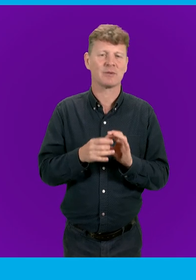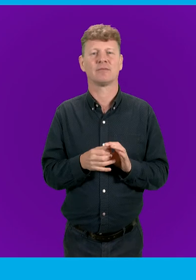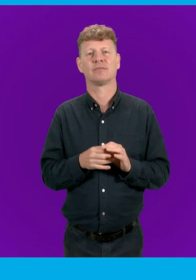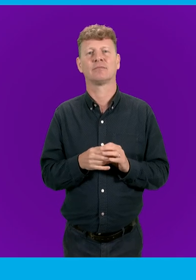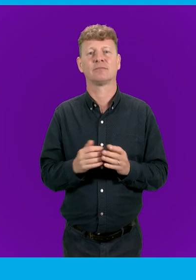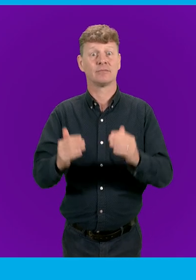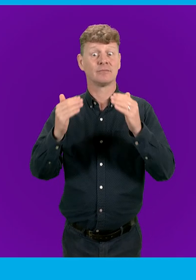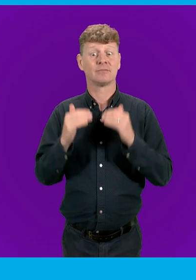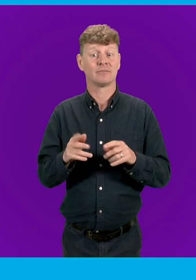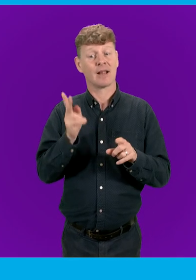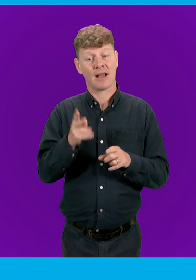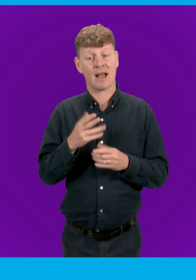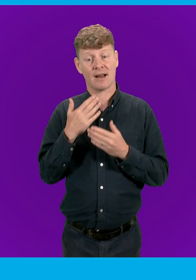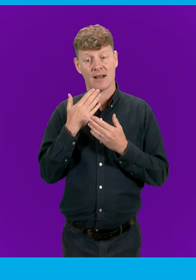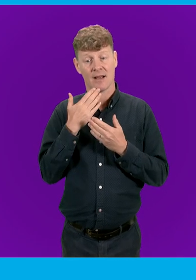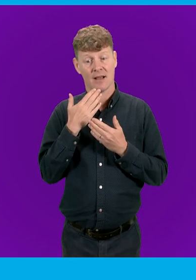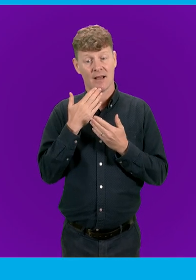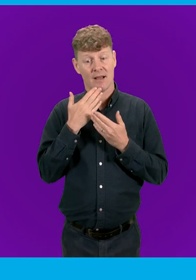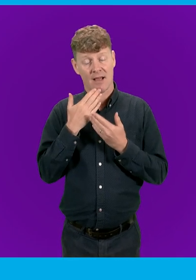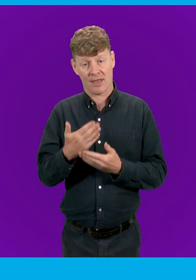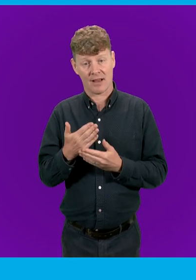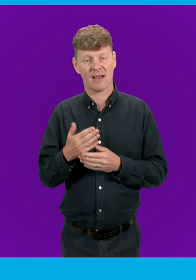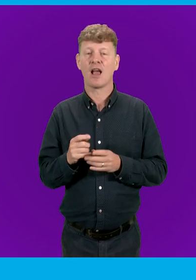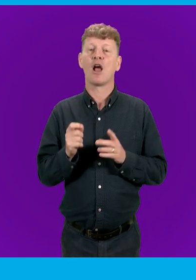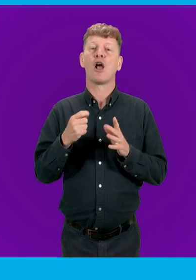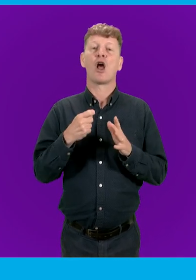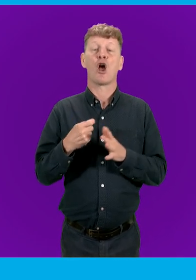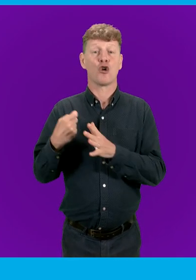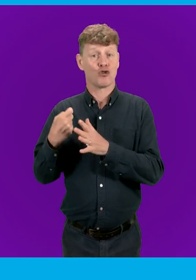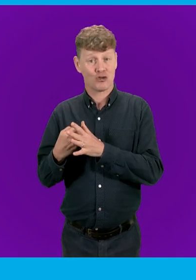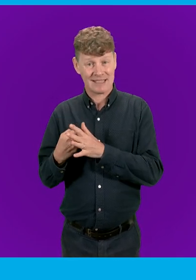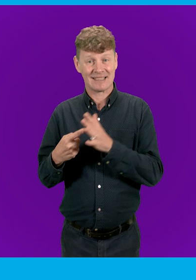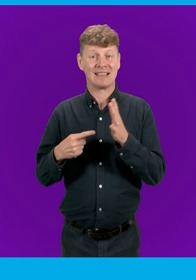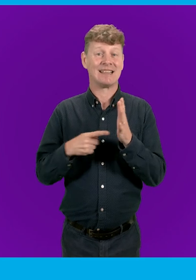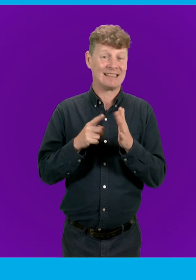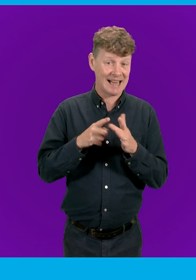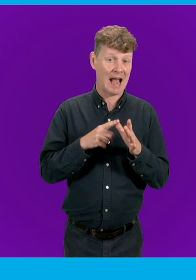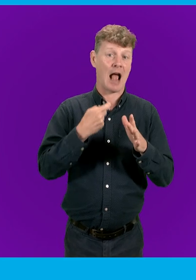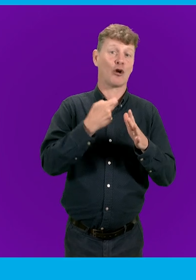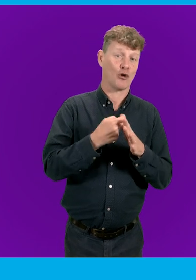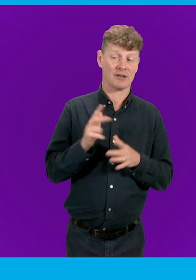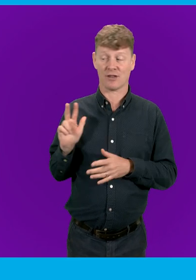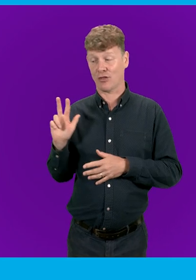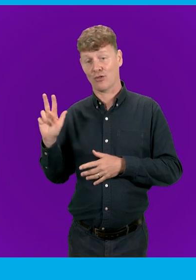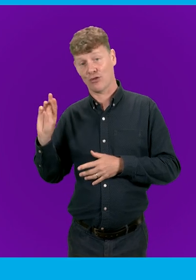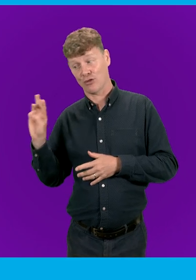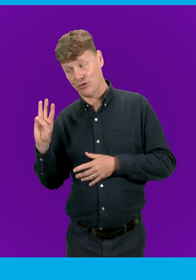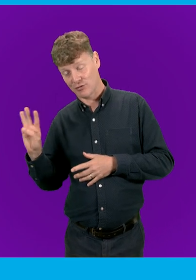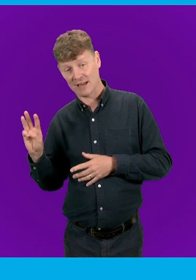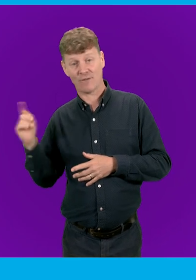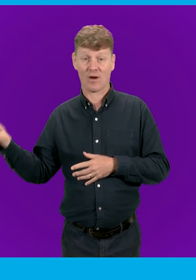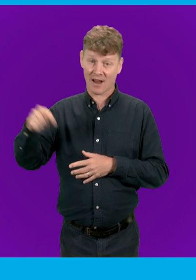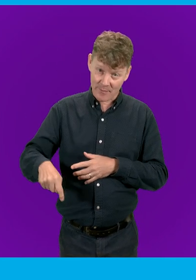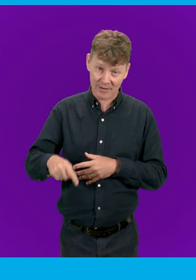to just again thank Christy, Tia and Kirsten for coming along and your input and your